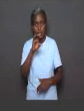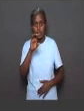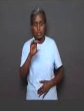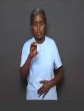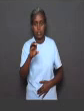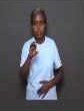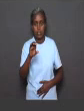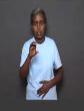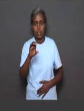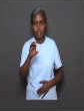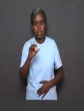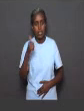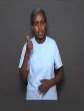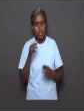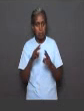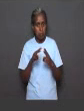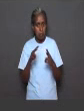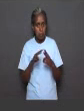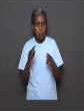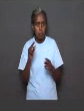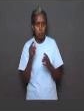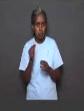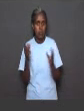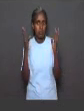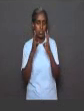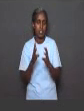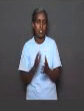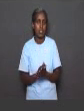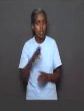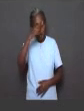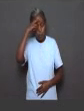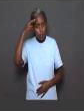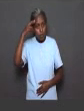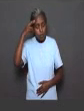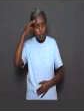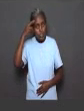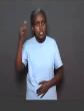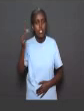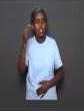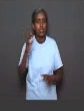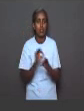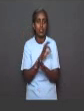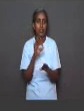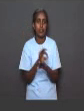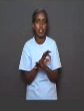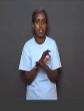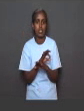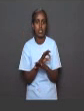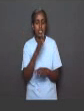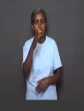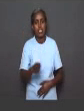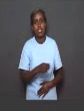Function C might have been a bit more tricky. Because of the nature of the